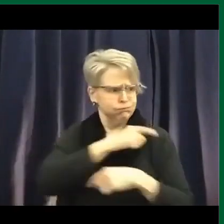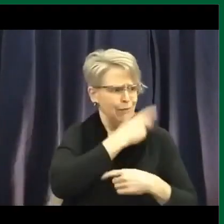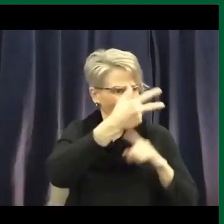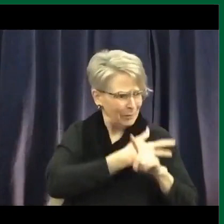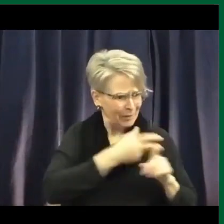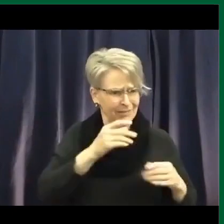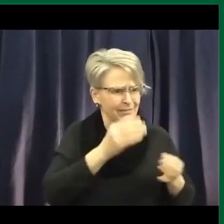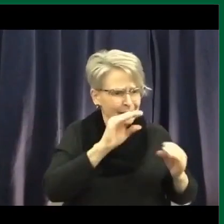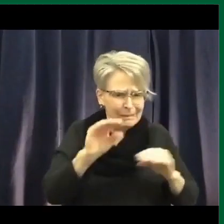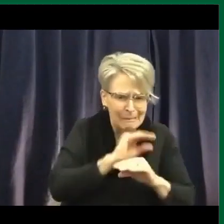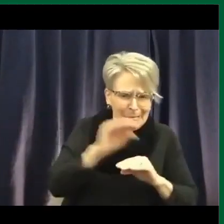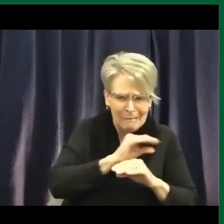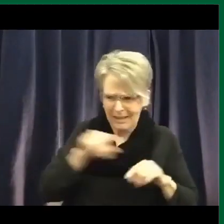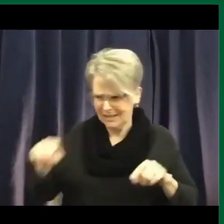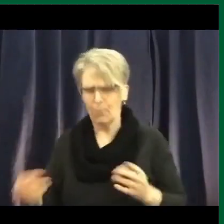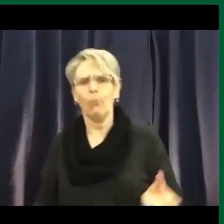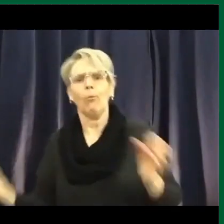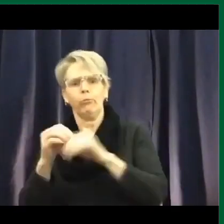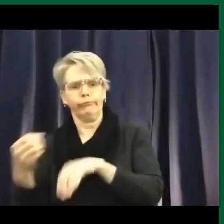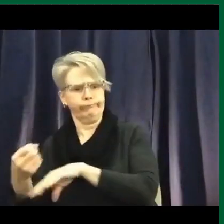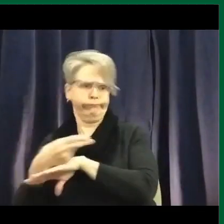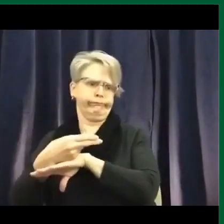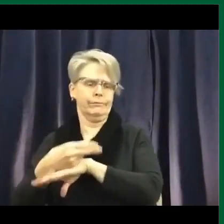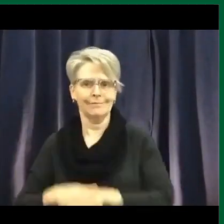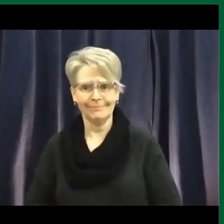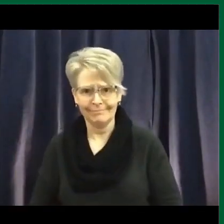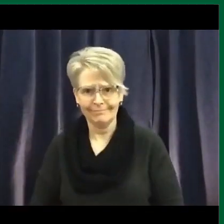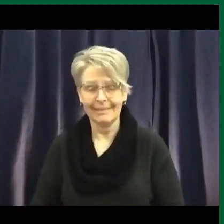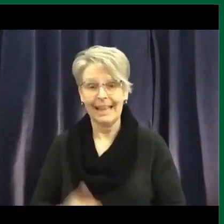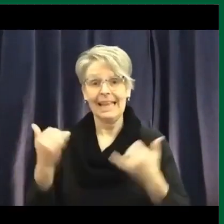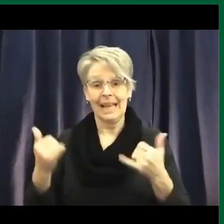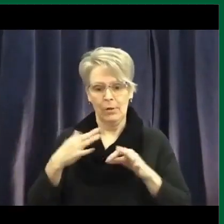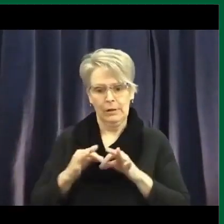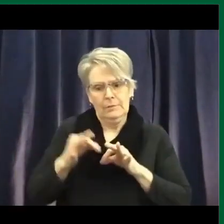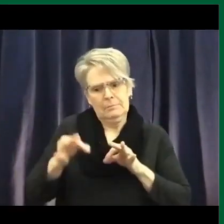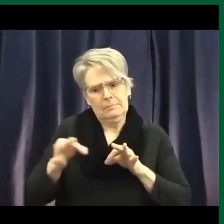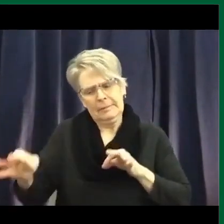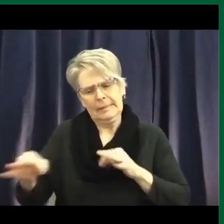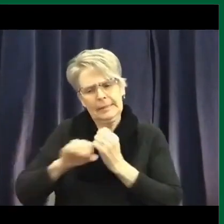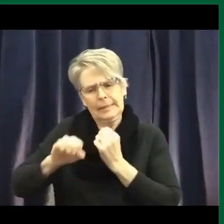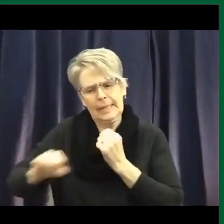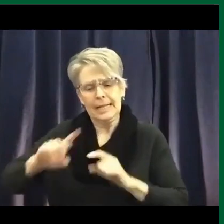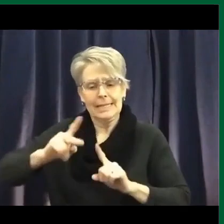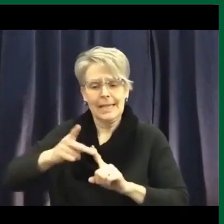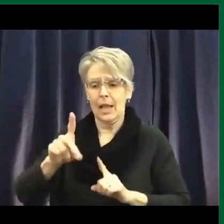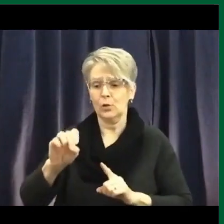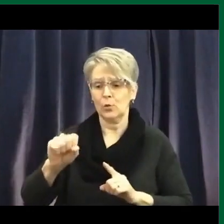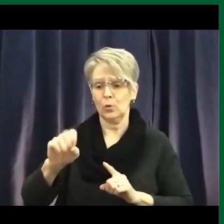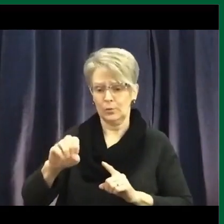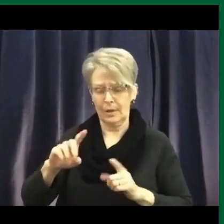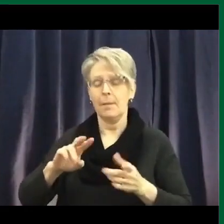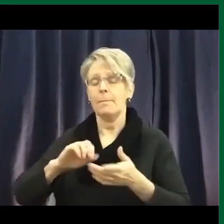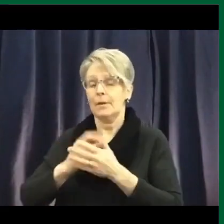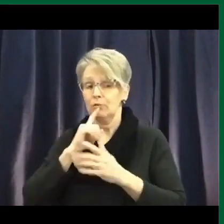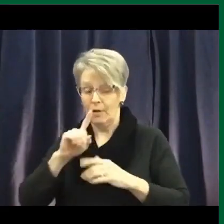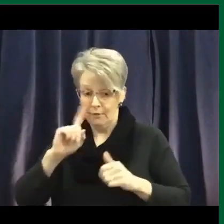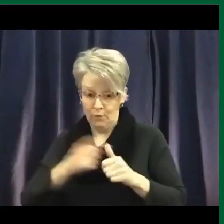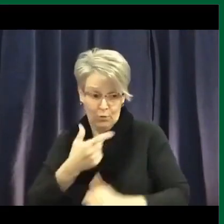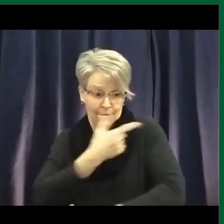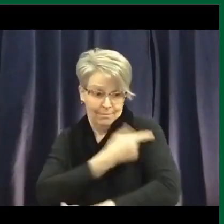our vaccinations. Now that we are delaying the second dose to ensure that everyone can get their first dose more